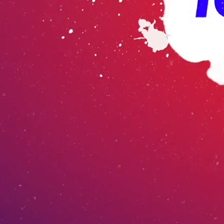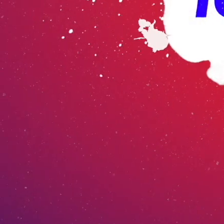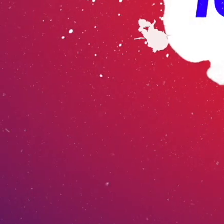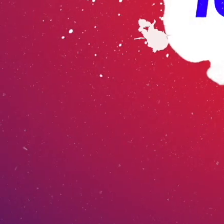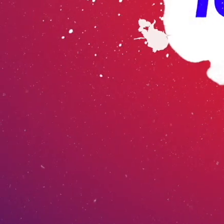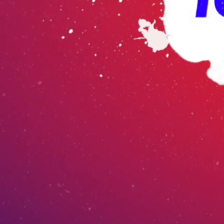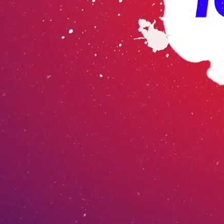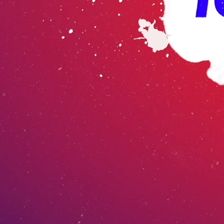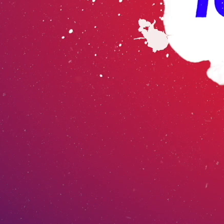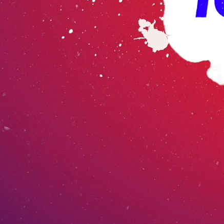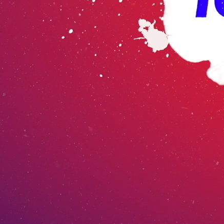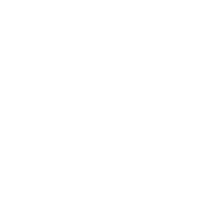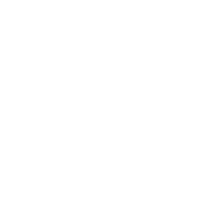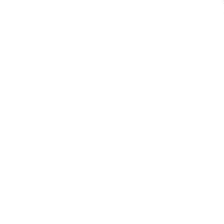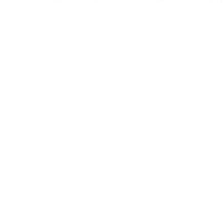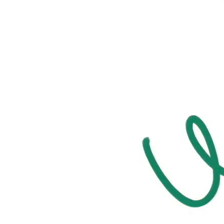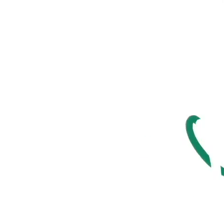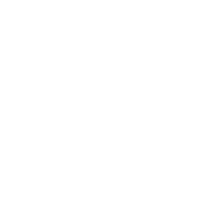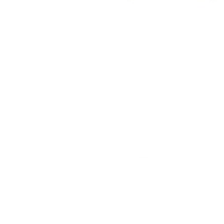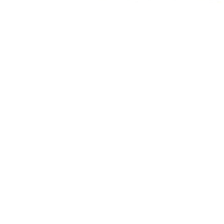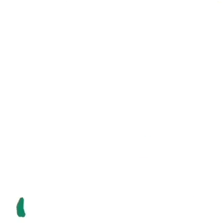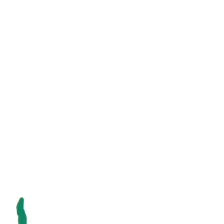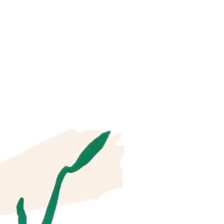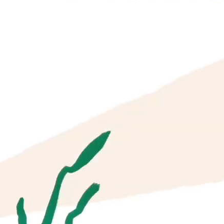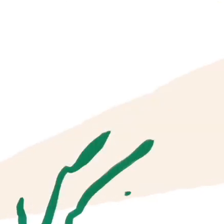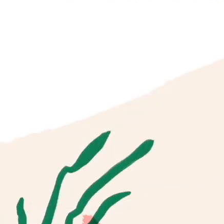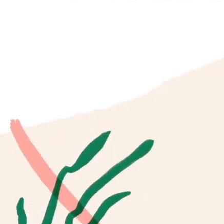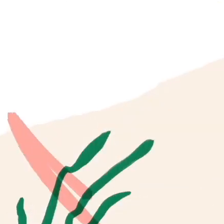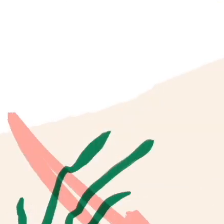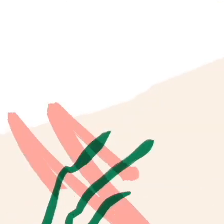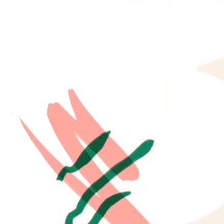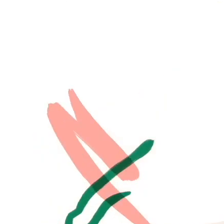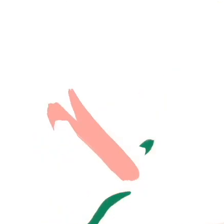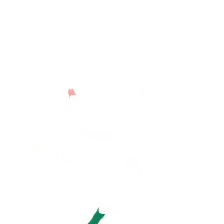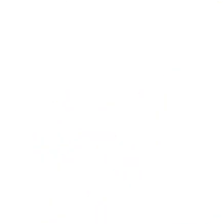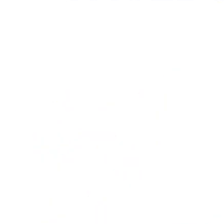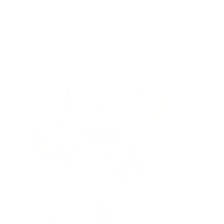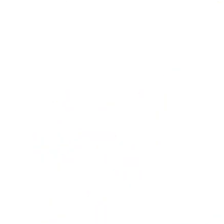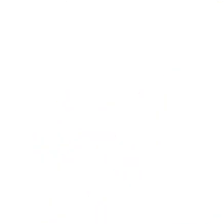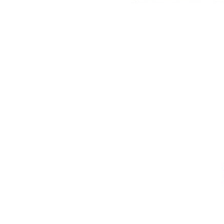Thank you.